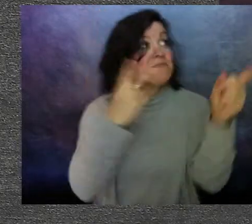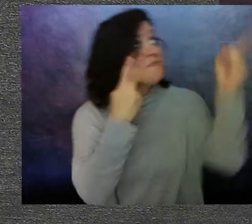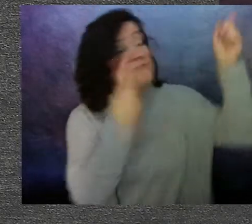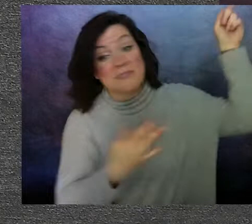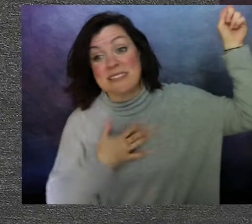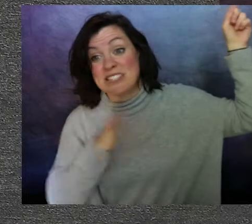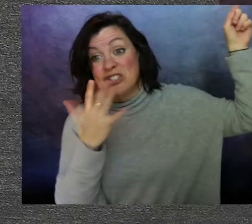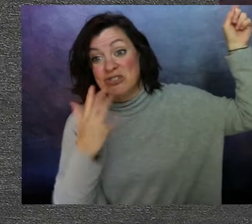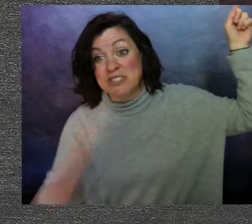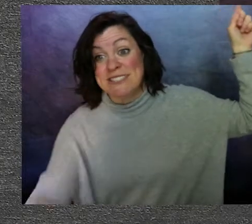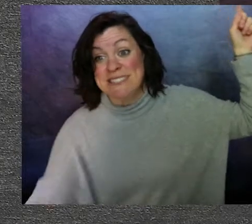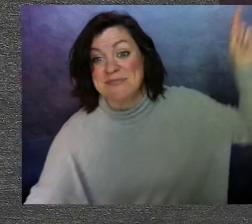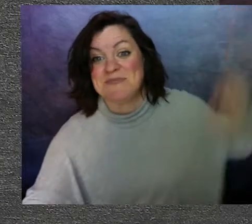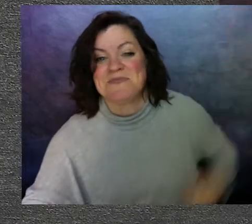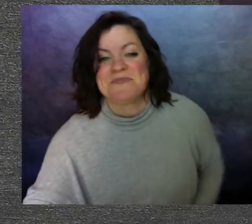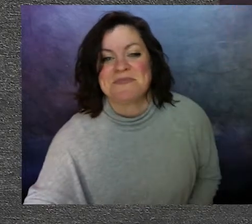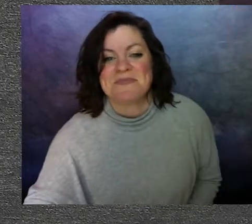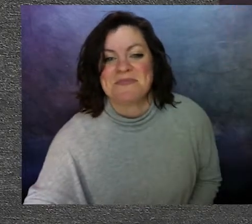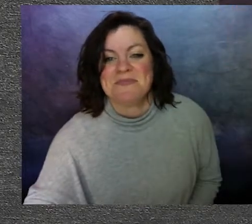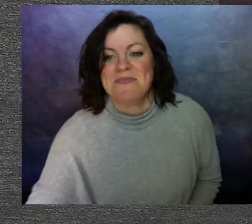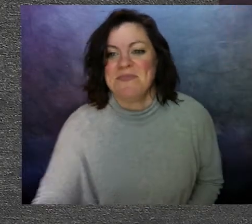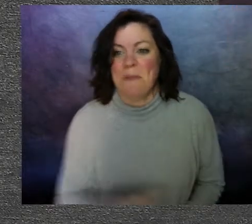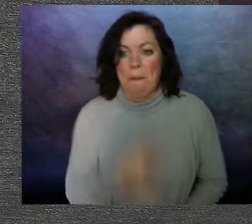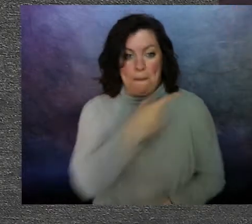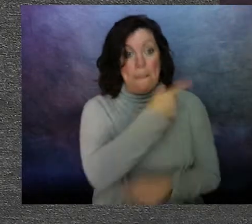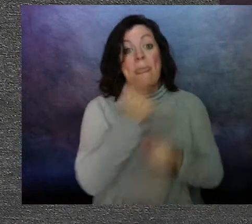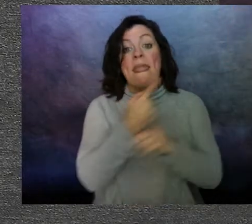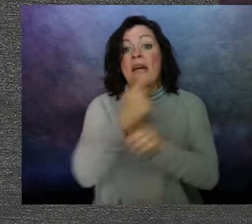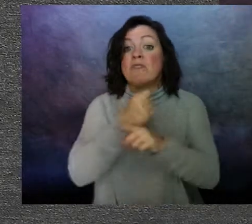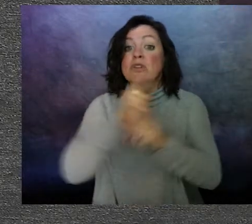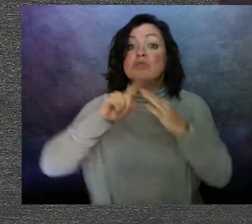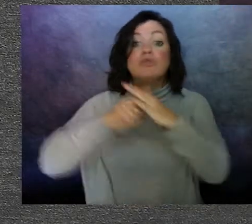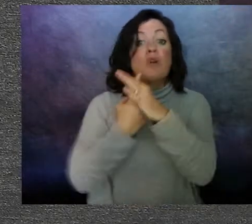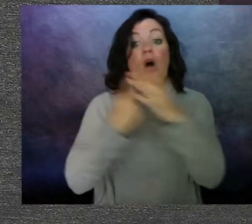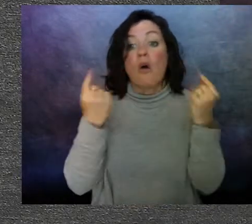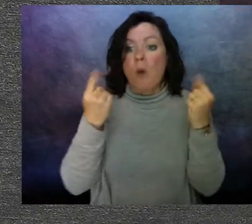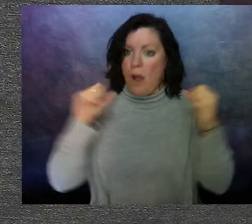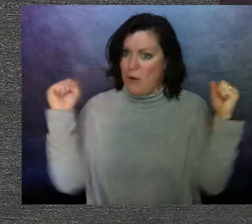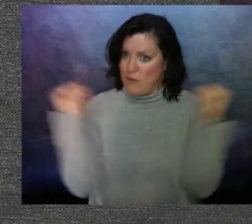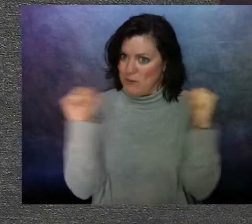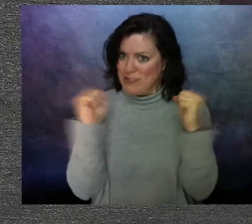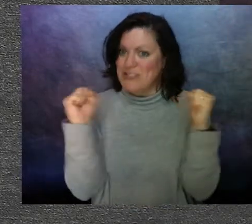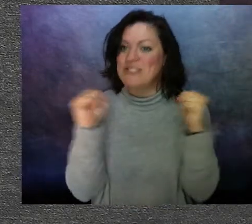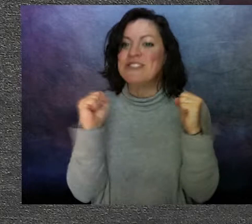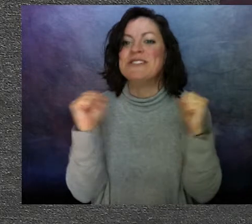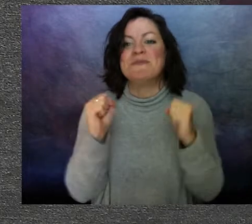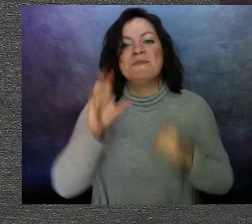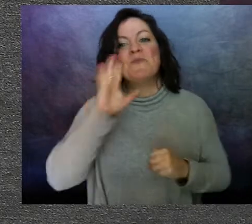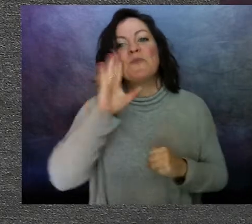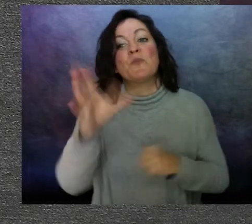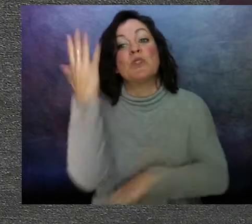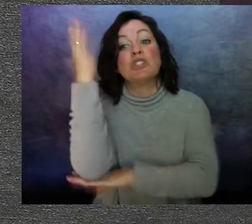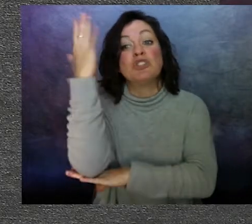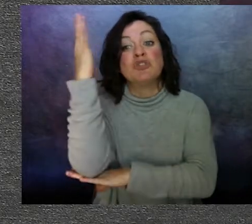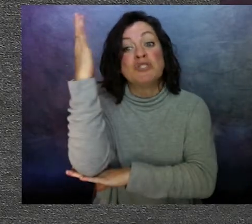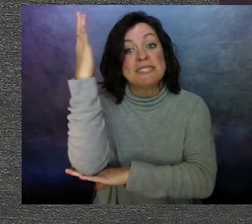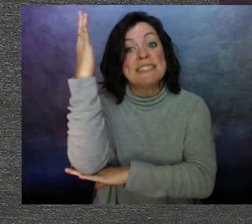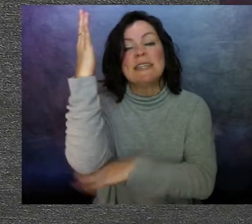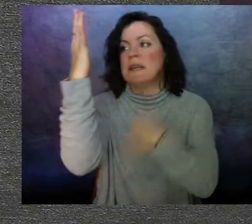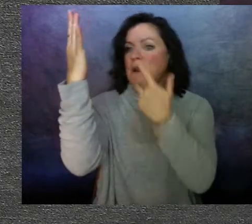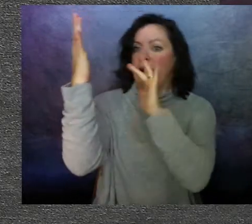of every year is winter. In winter, the trees go dormant or they go to